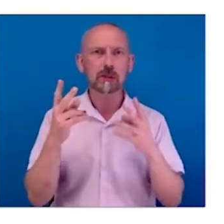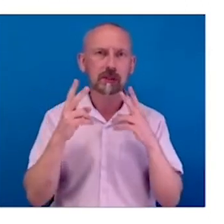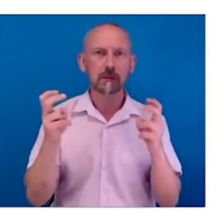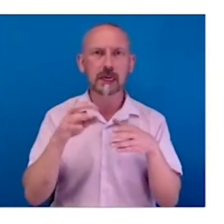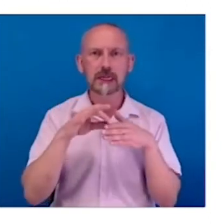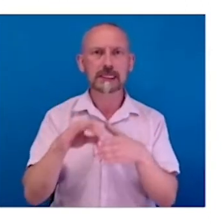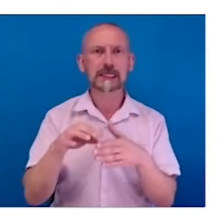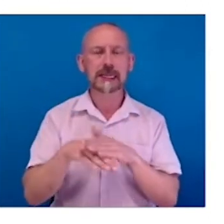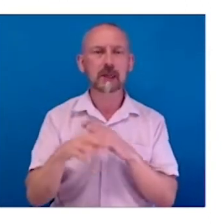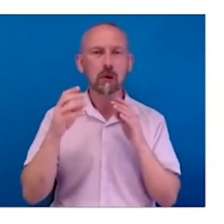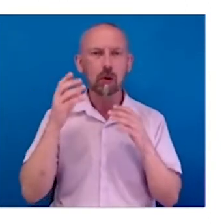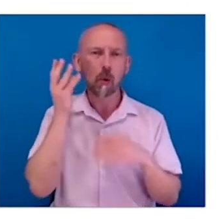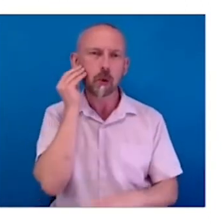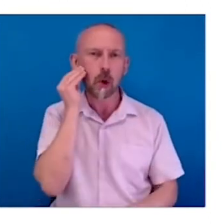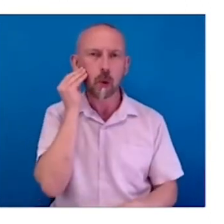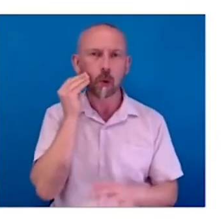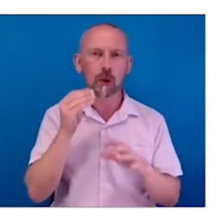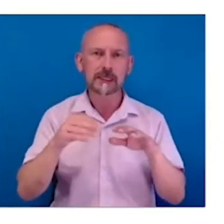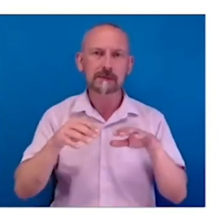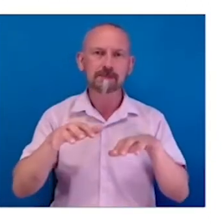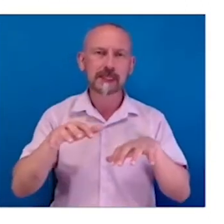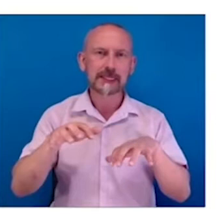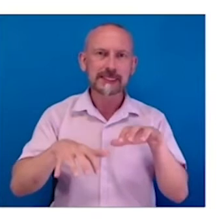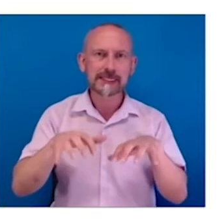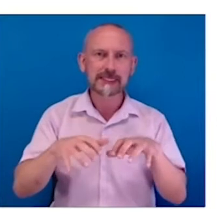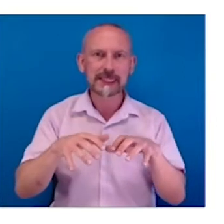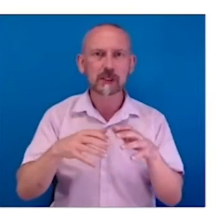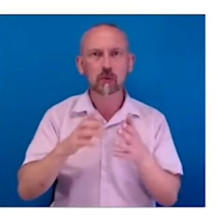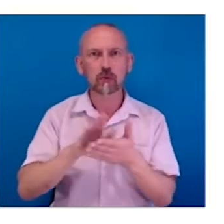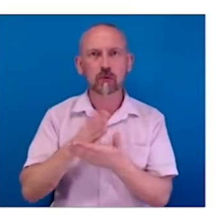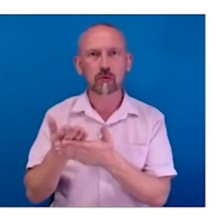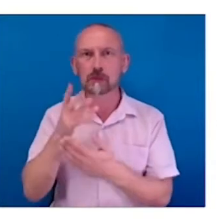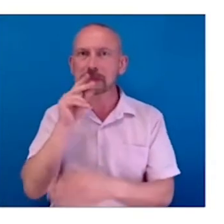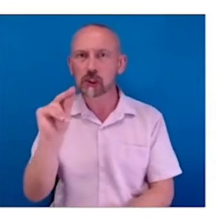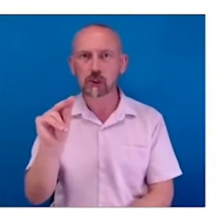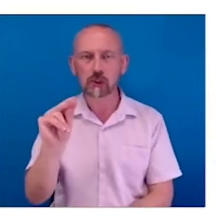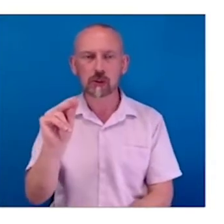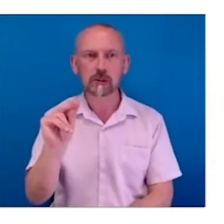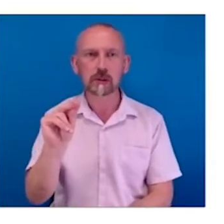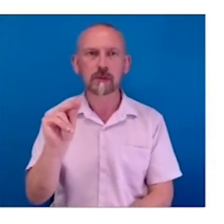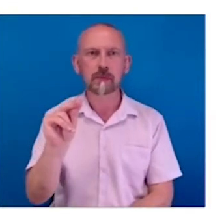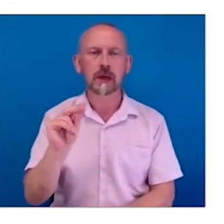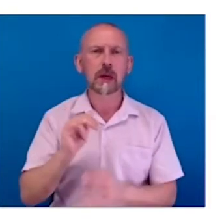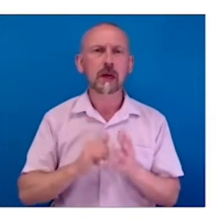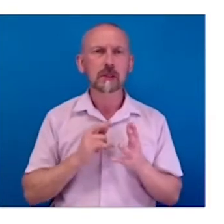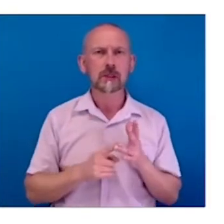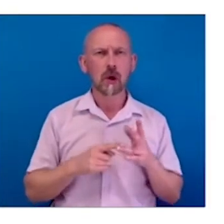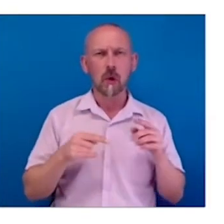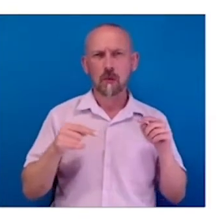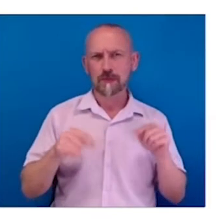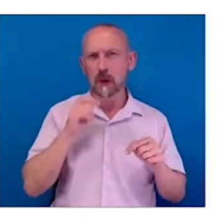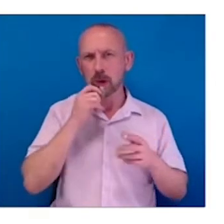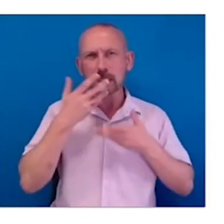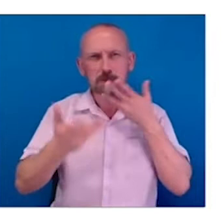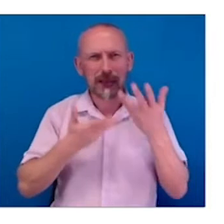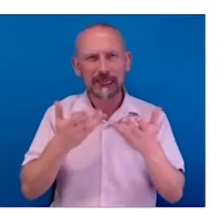text-to-speech. And in this short presentation, I will explain what we mean by audio and text-to-speech, what